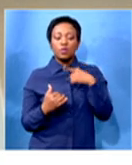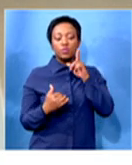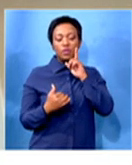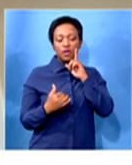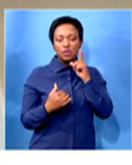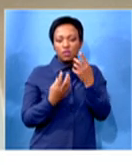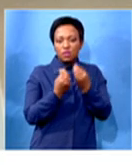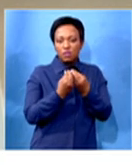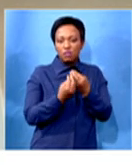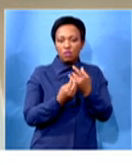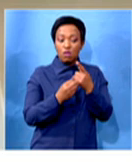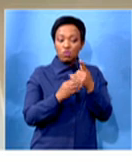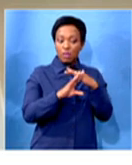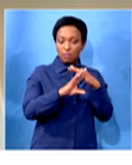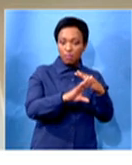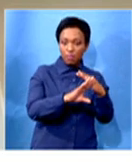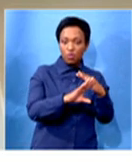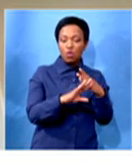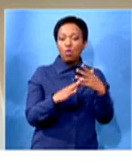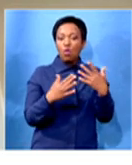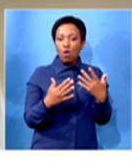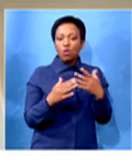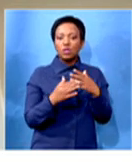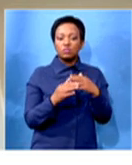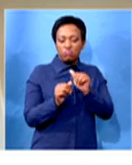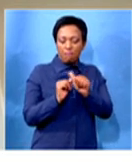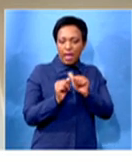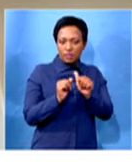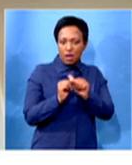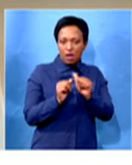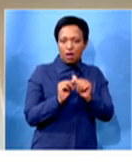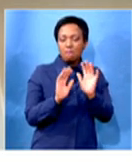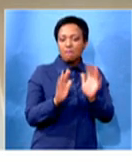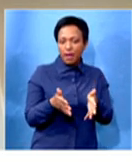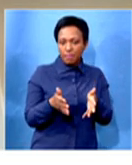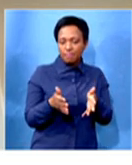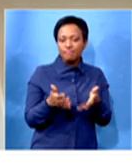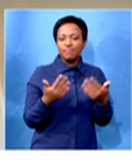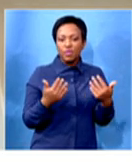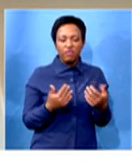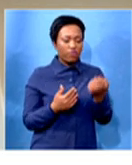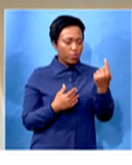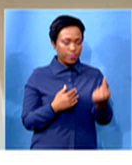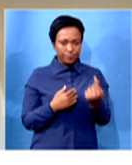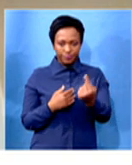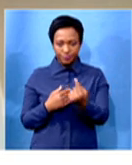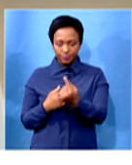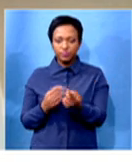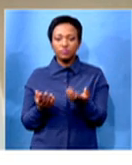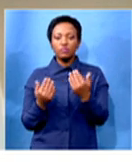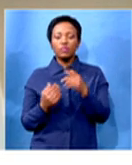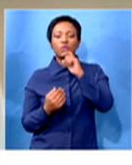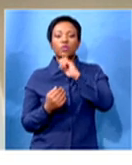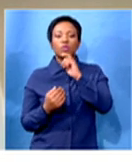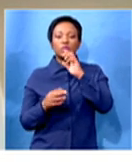actually either prevent or reduce the impact of the disease on individuals. They're using different